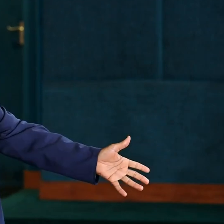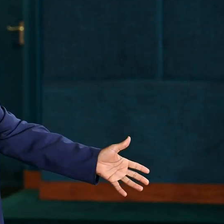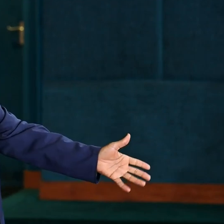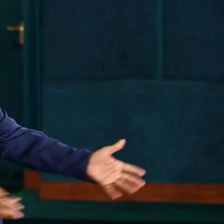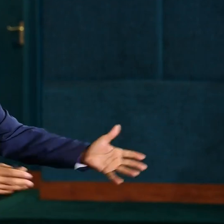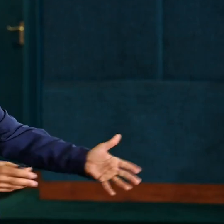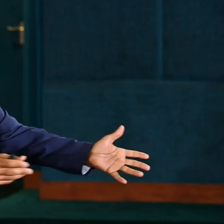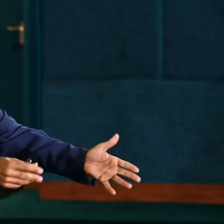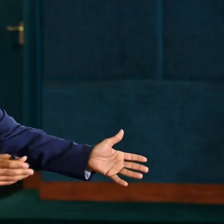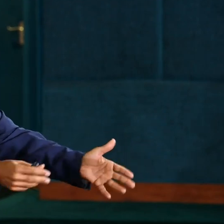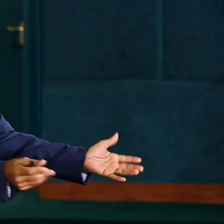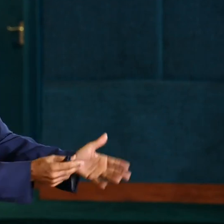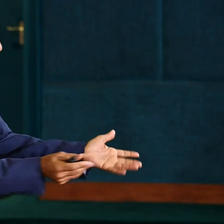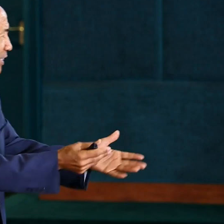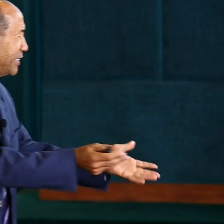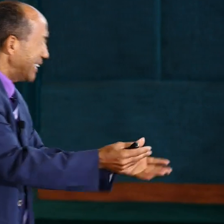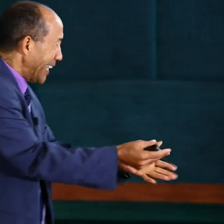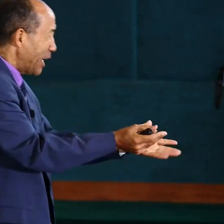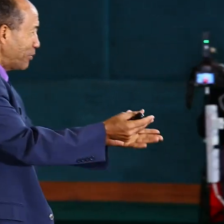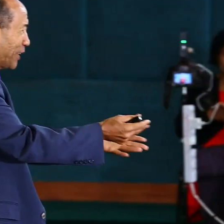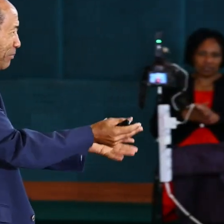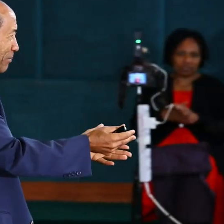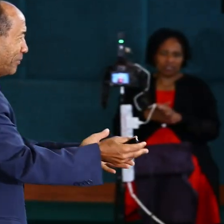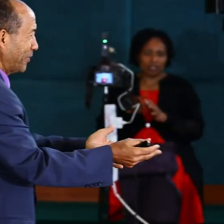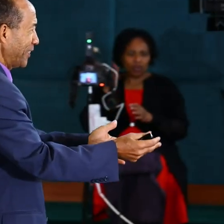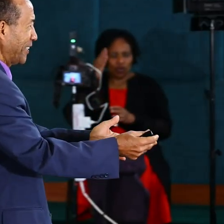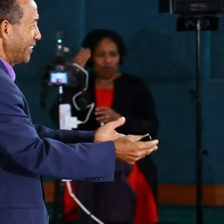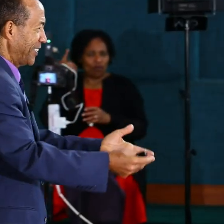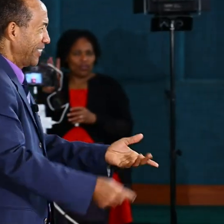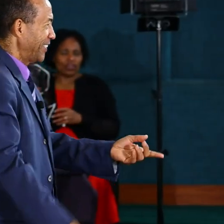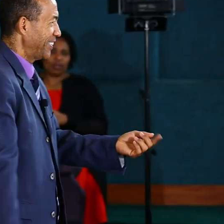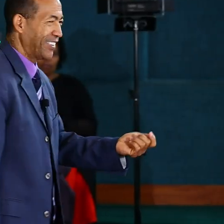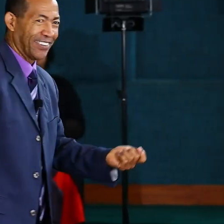Just witch doctor? You don't have a name for them?